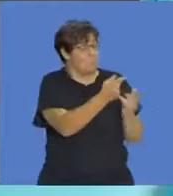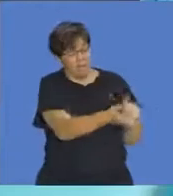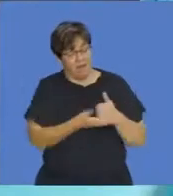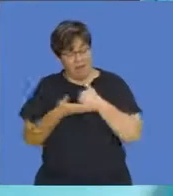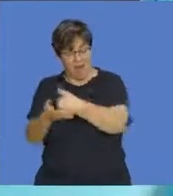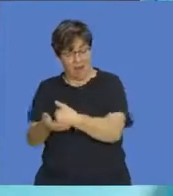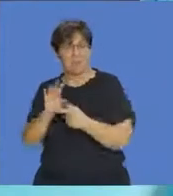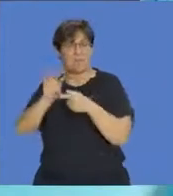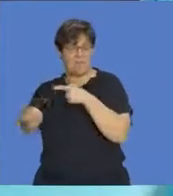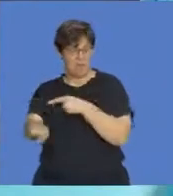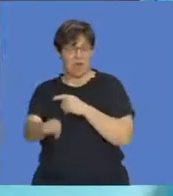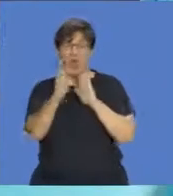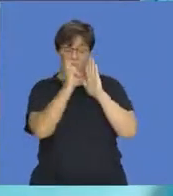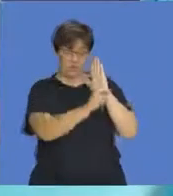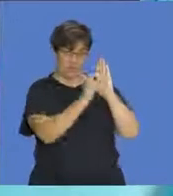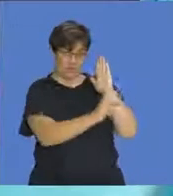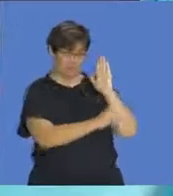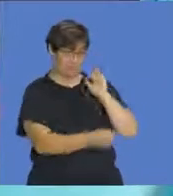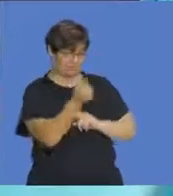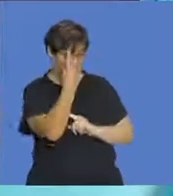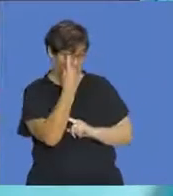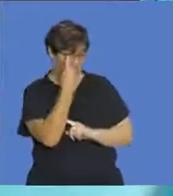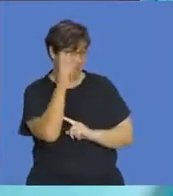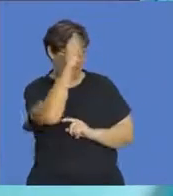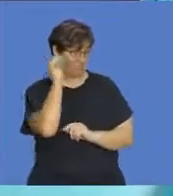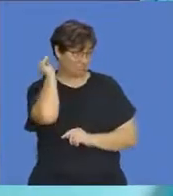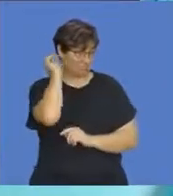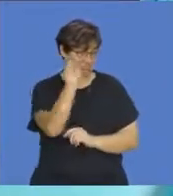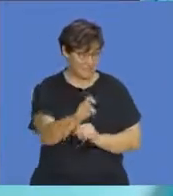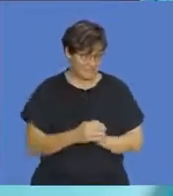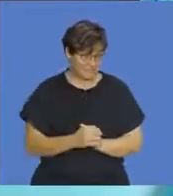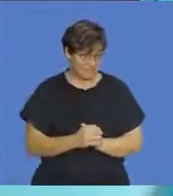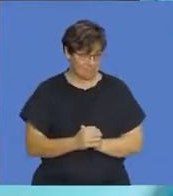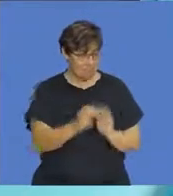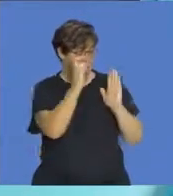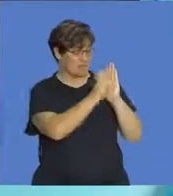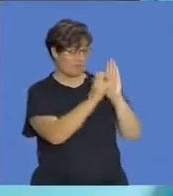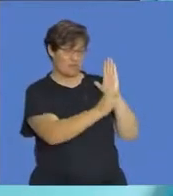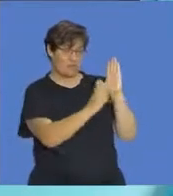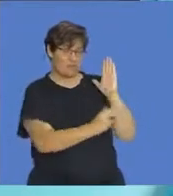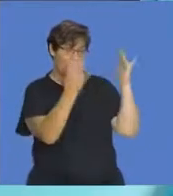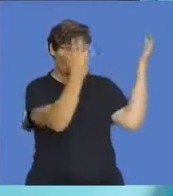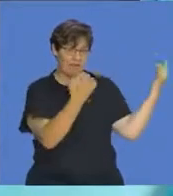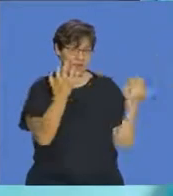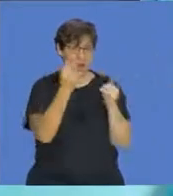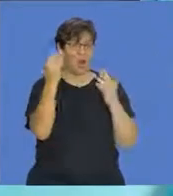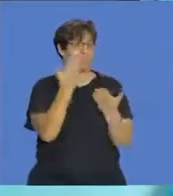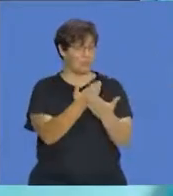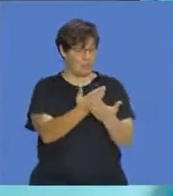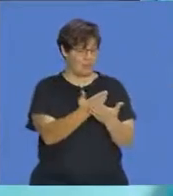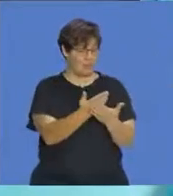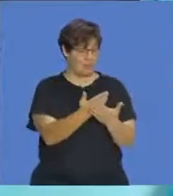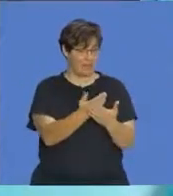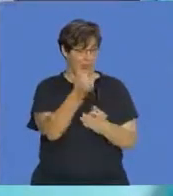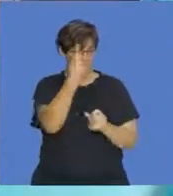remember the rules. So let's make sure we've got all the rules for calculating probability under our